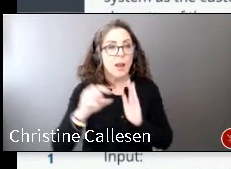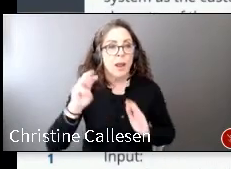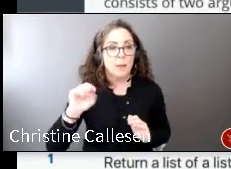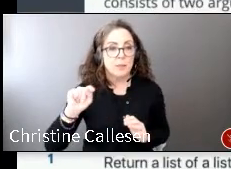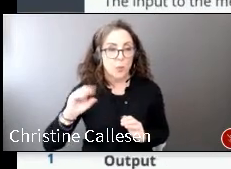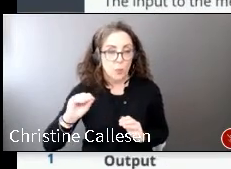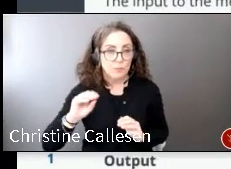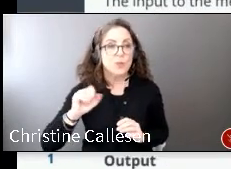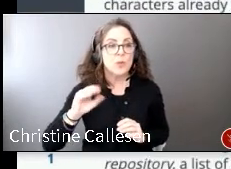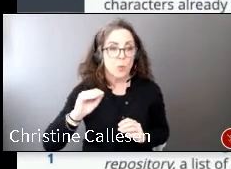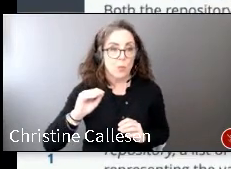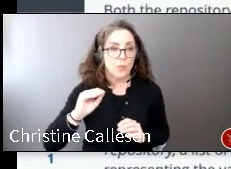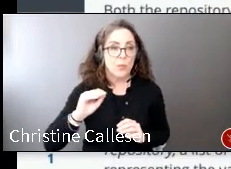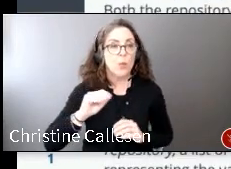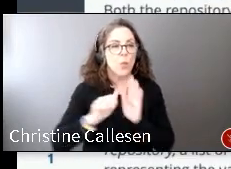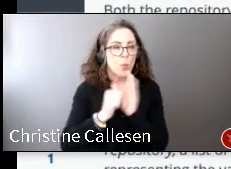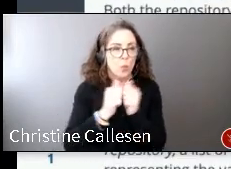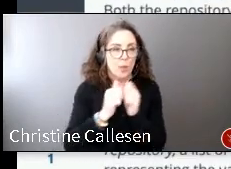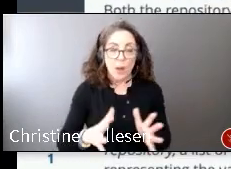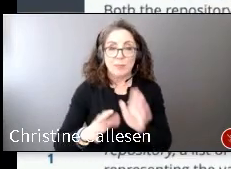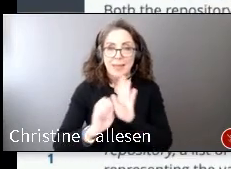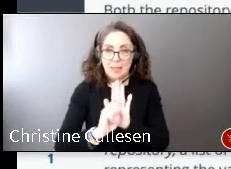the examples, I want to sum up